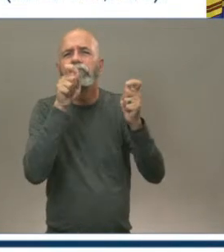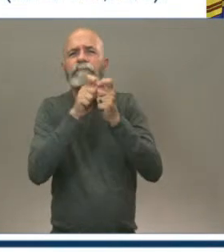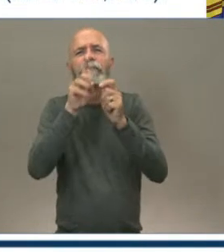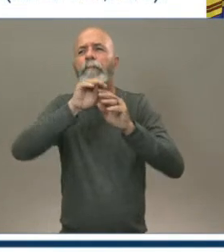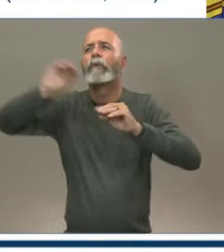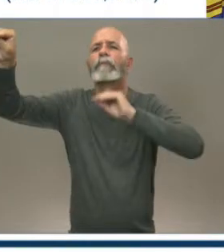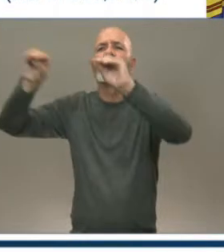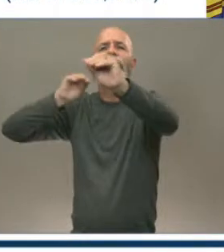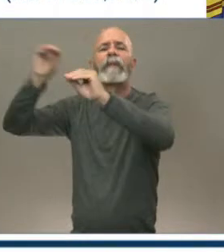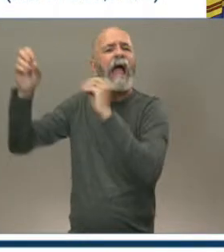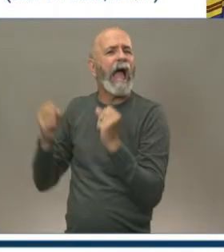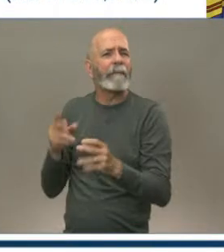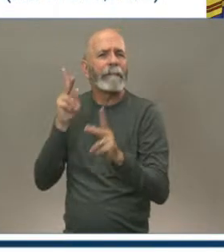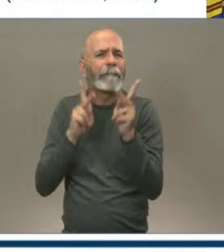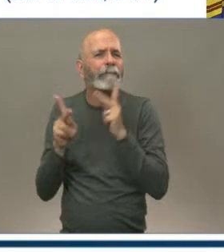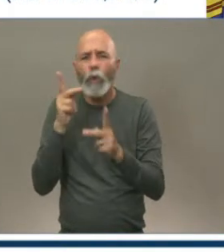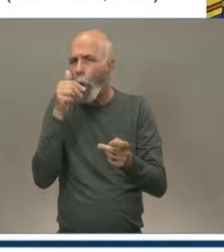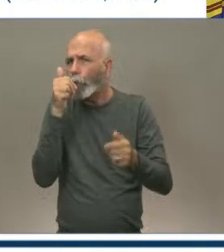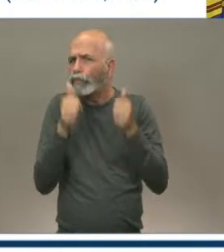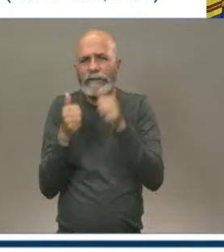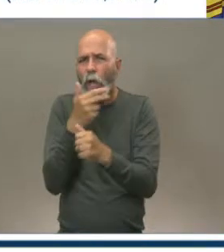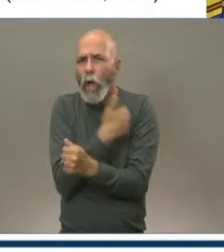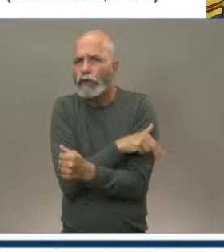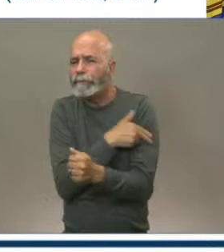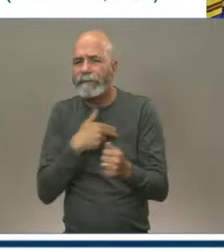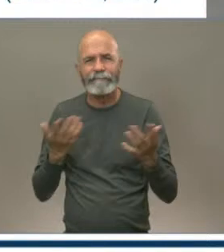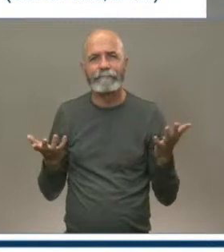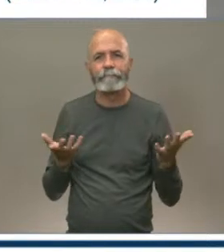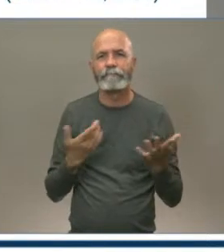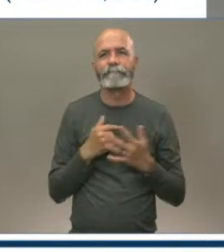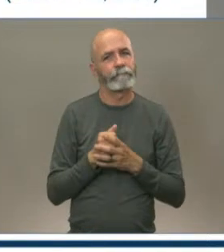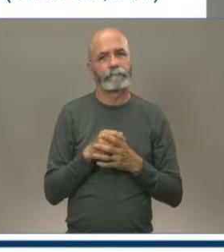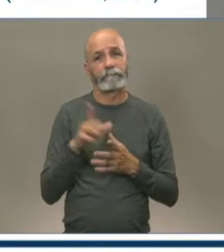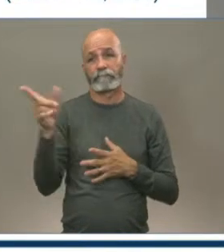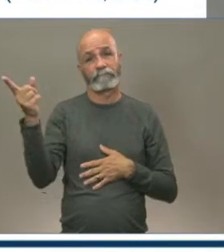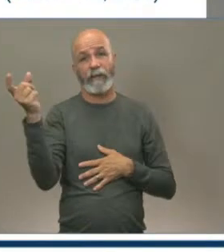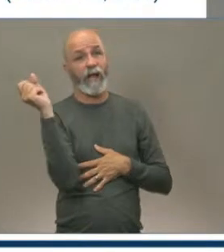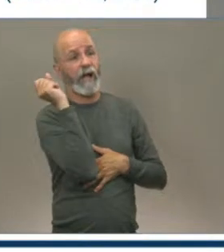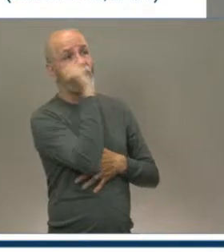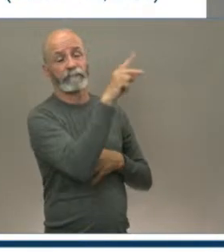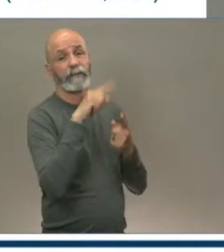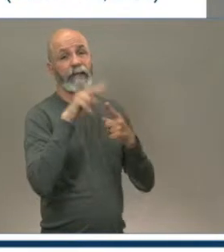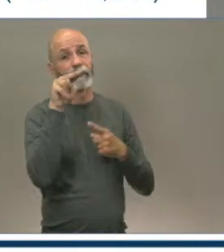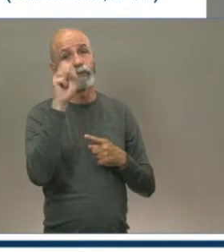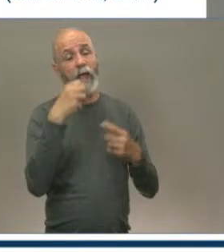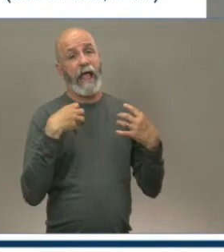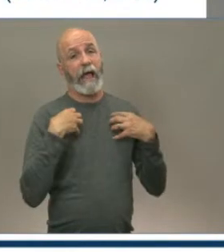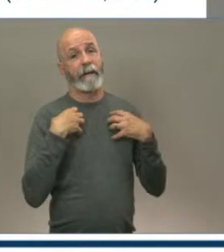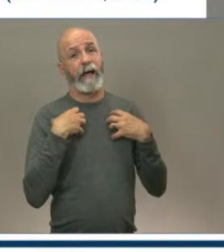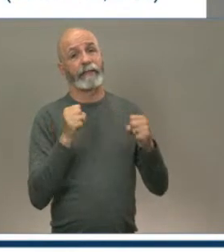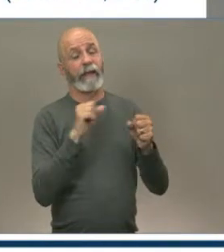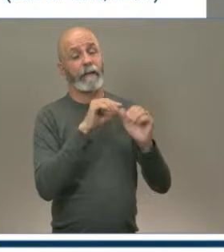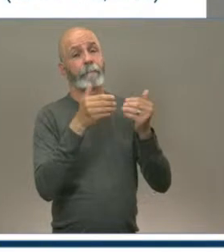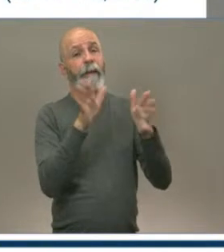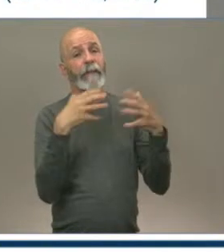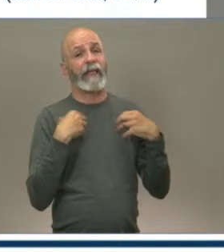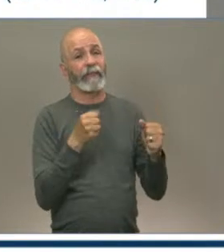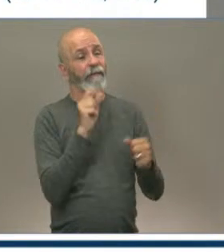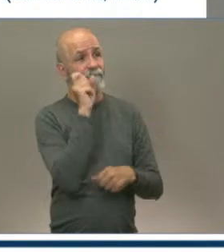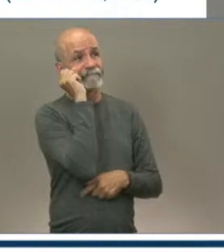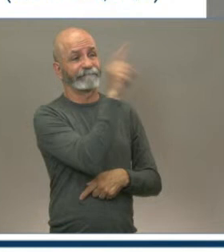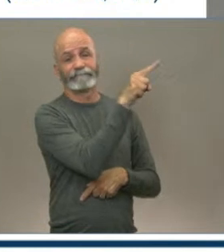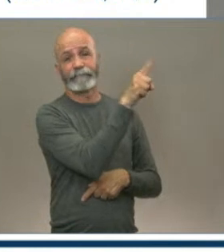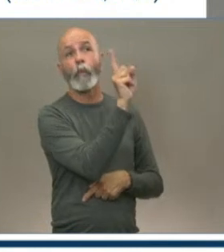what hospitals? So you'd have to follow up with the Nova Scotia Health Authority for the more details on that. And of course, we always have to